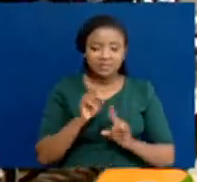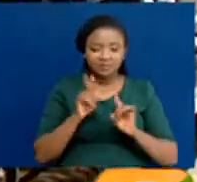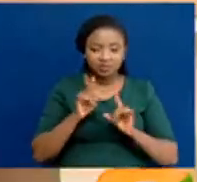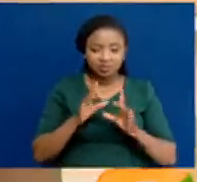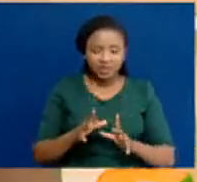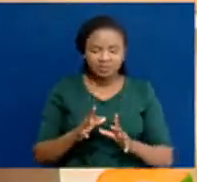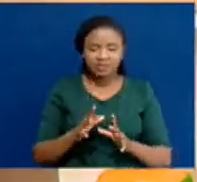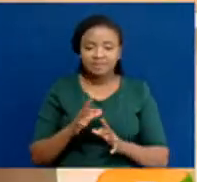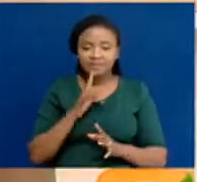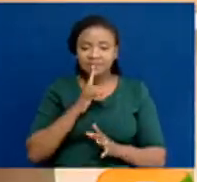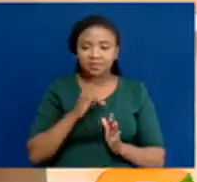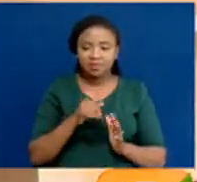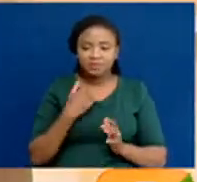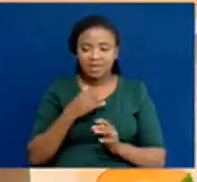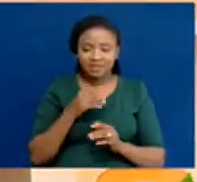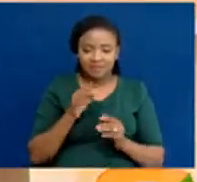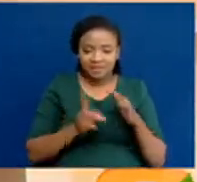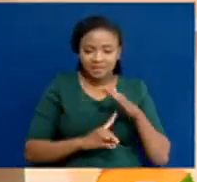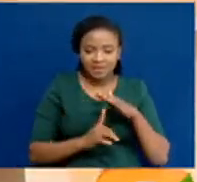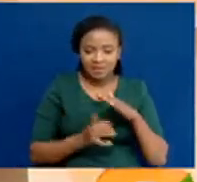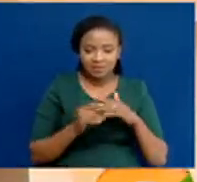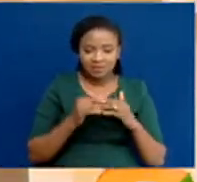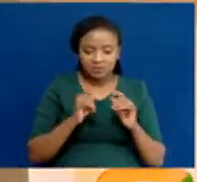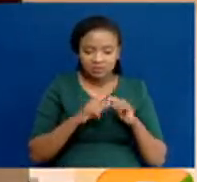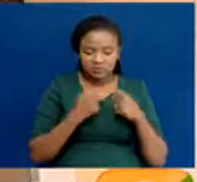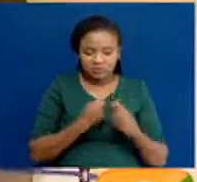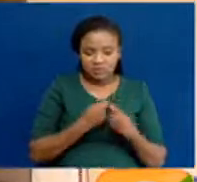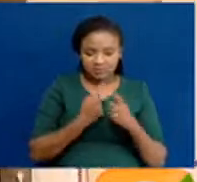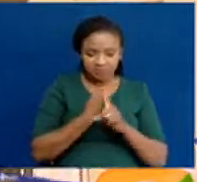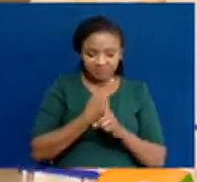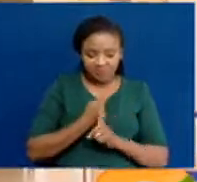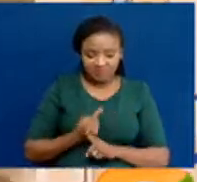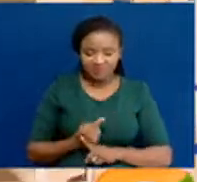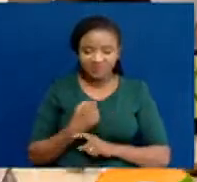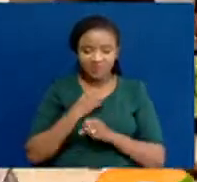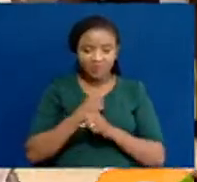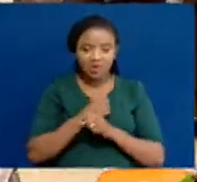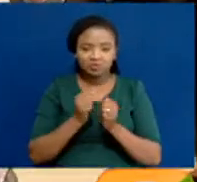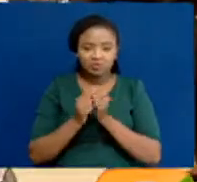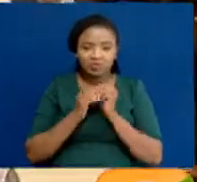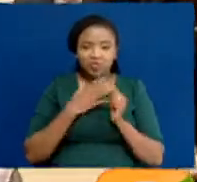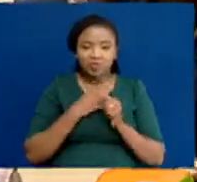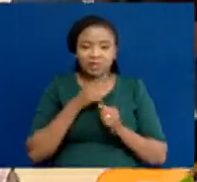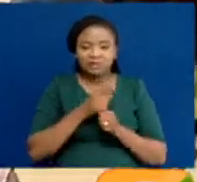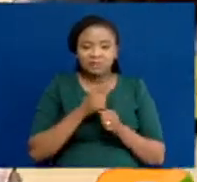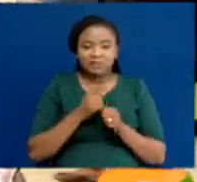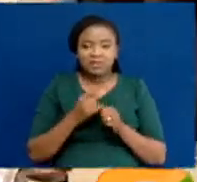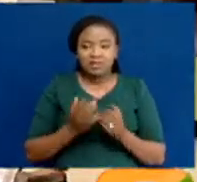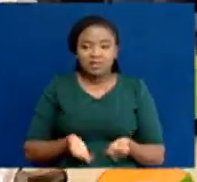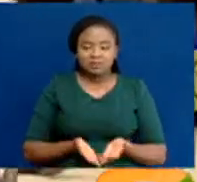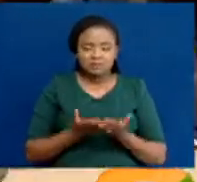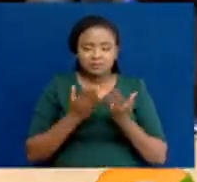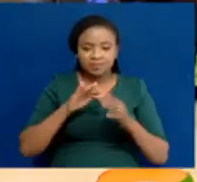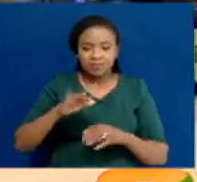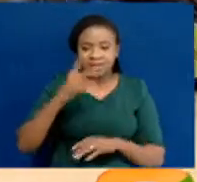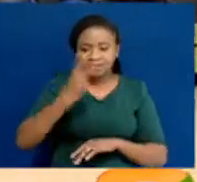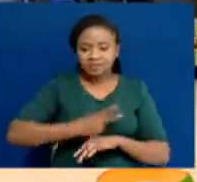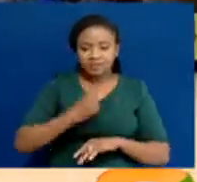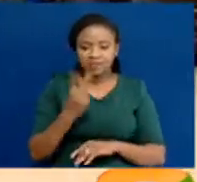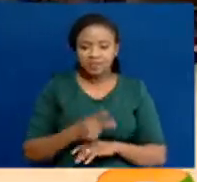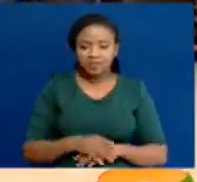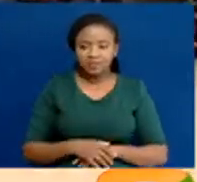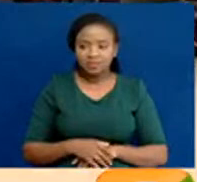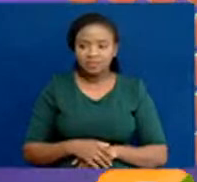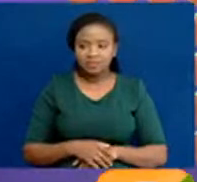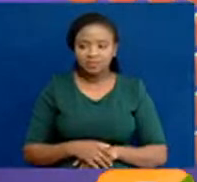an interministerial team has been working round the clock to streamline the hospitality industry ahead of the two-day summit. We've